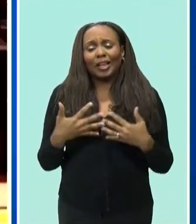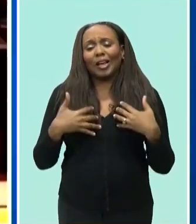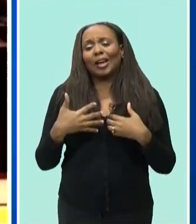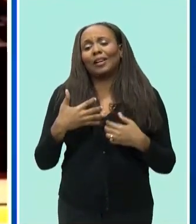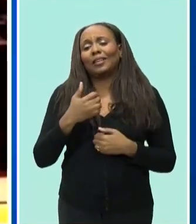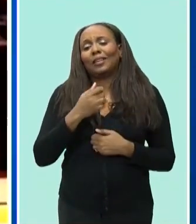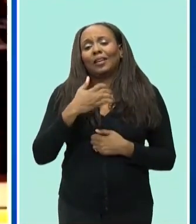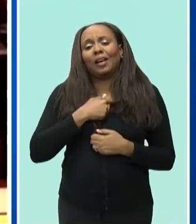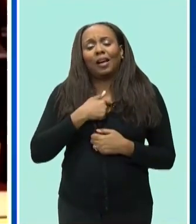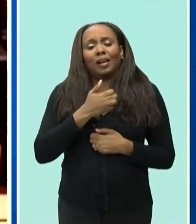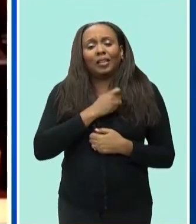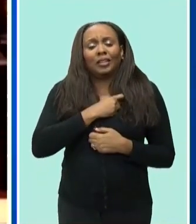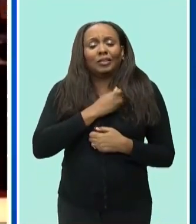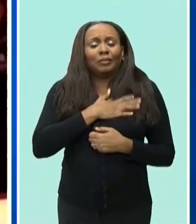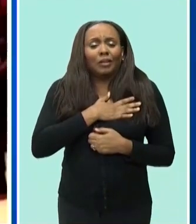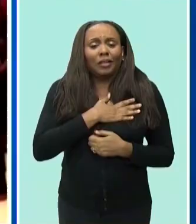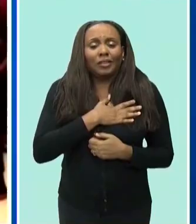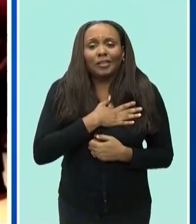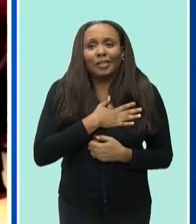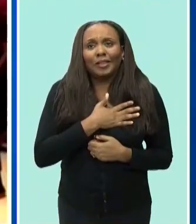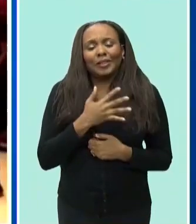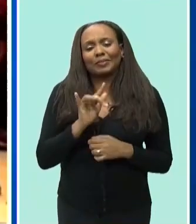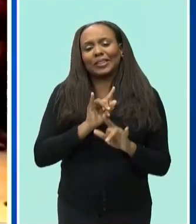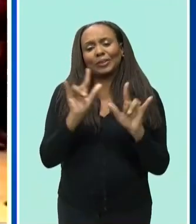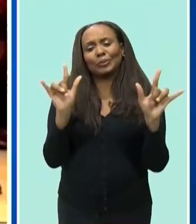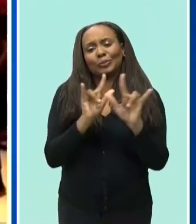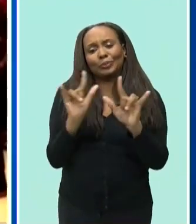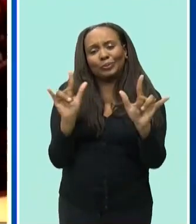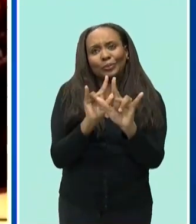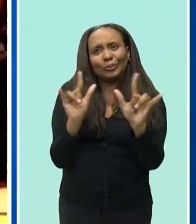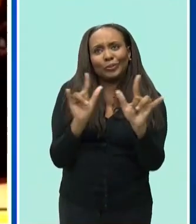Real quick, man, I love you guys, man.